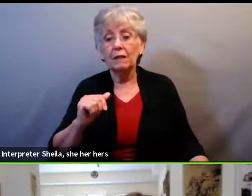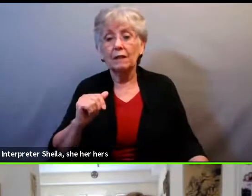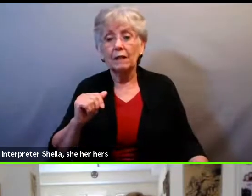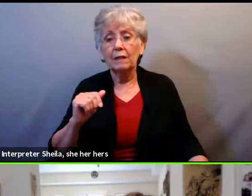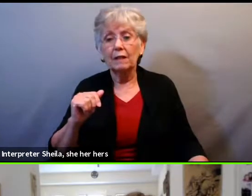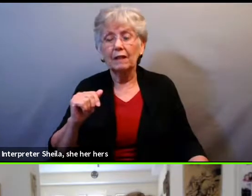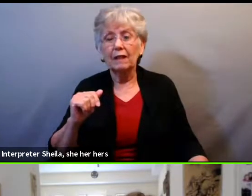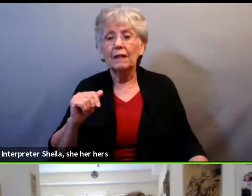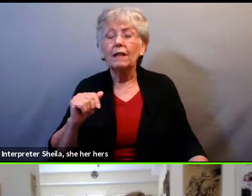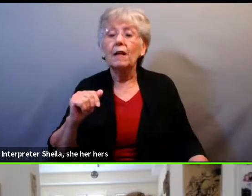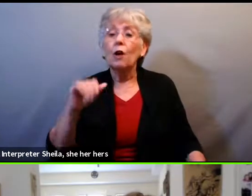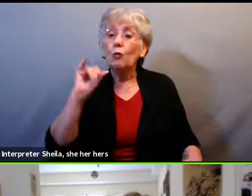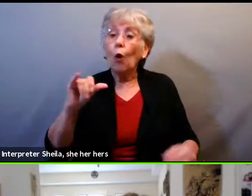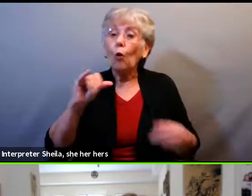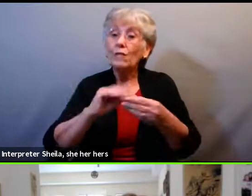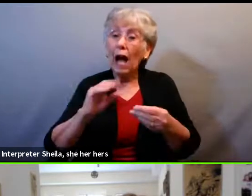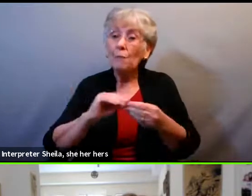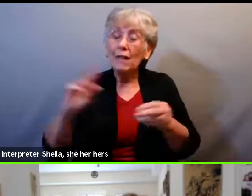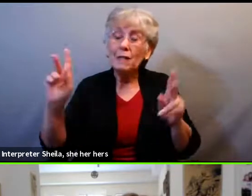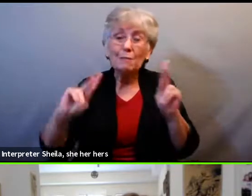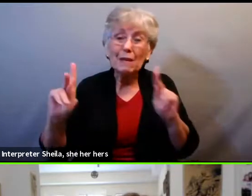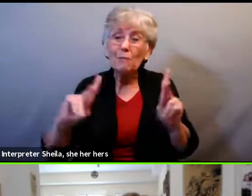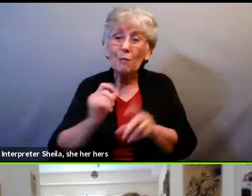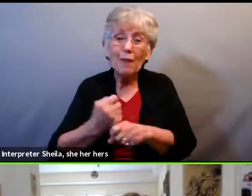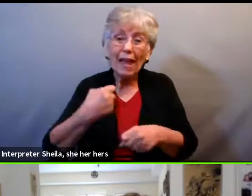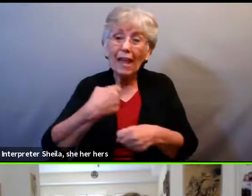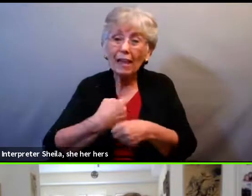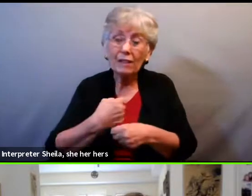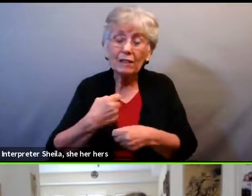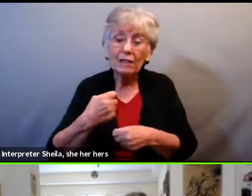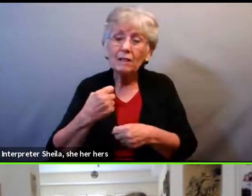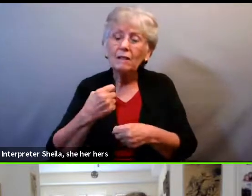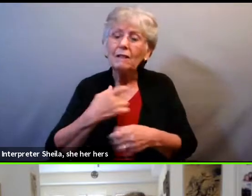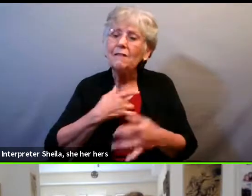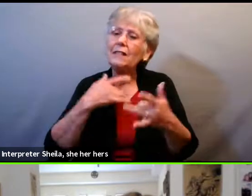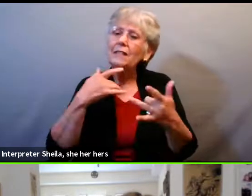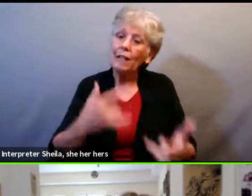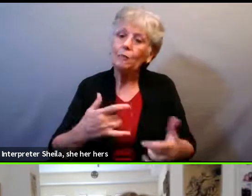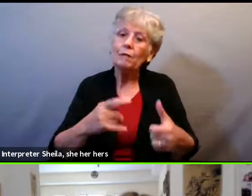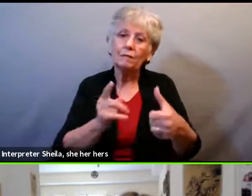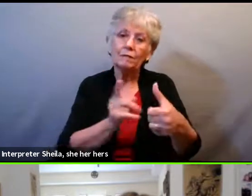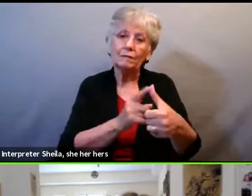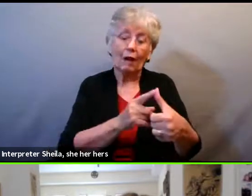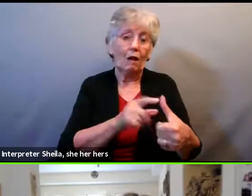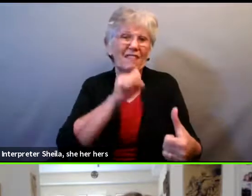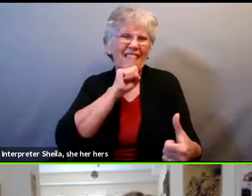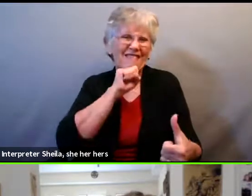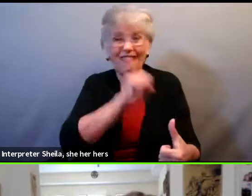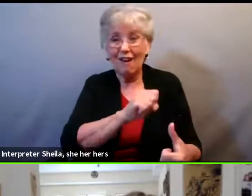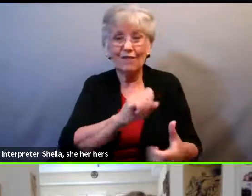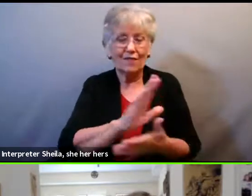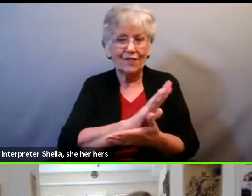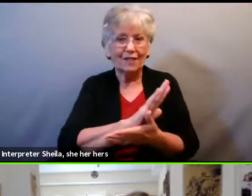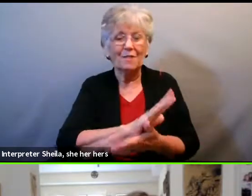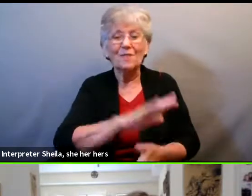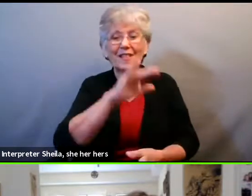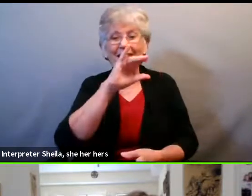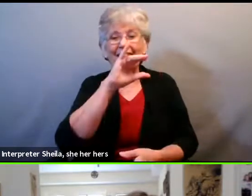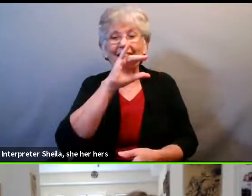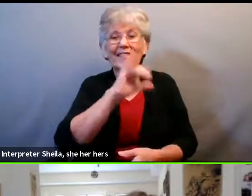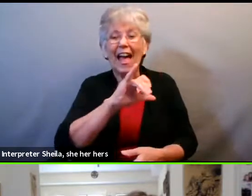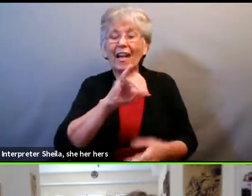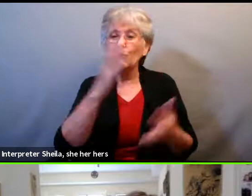well, comments that people made were typically, of course, that they loved the film. That's why we got